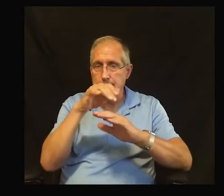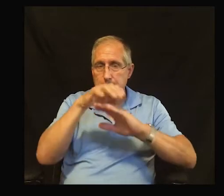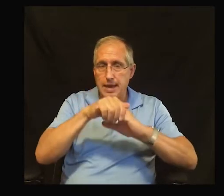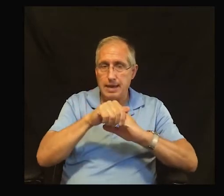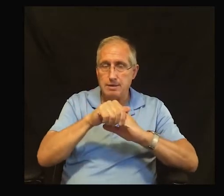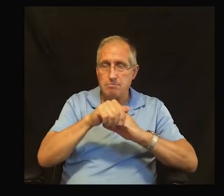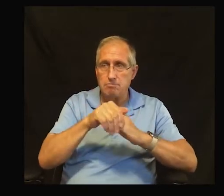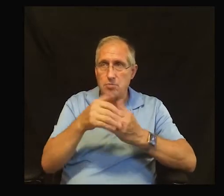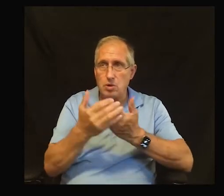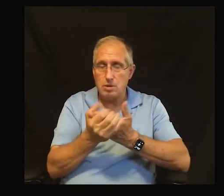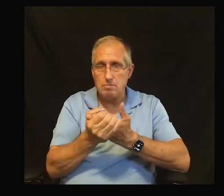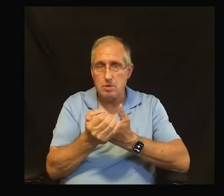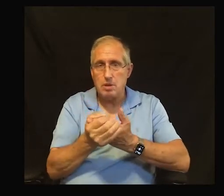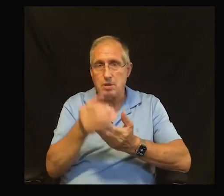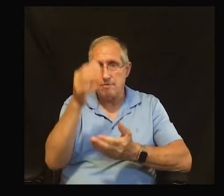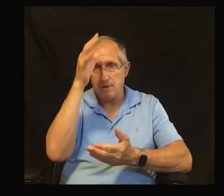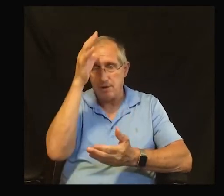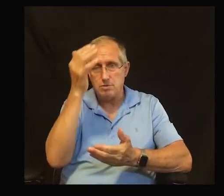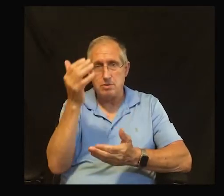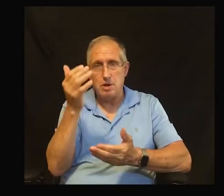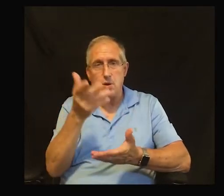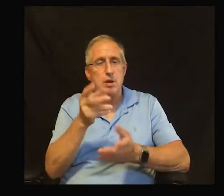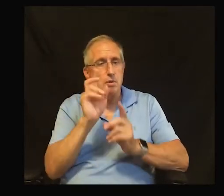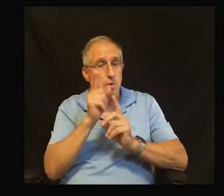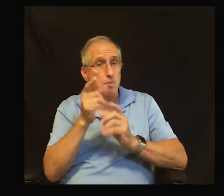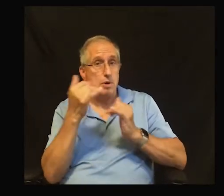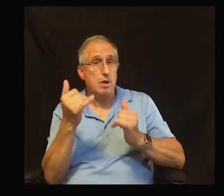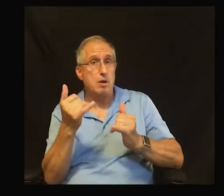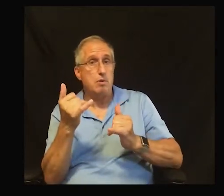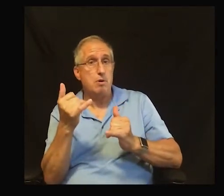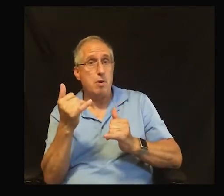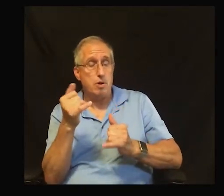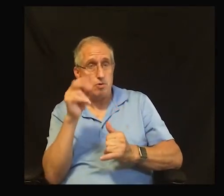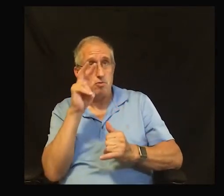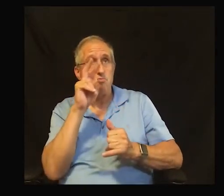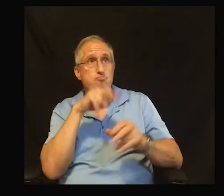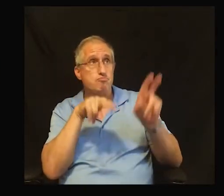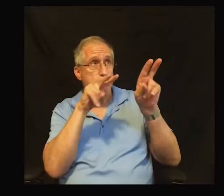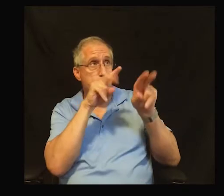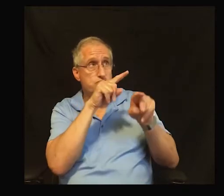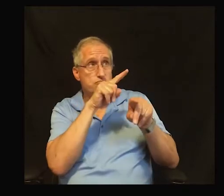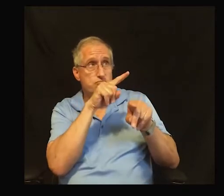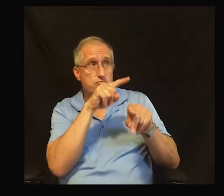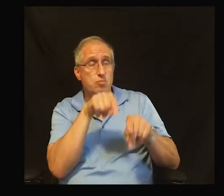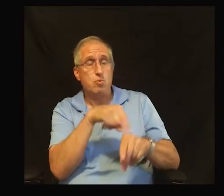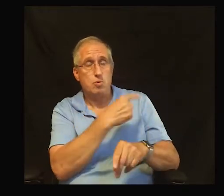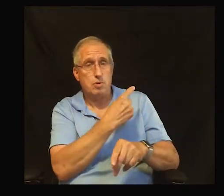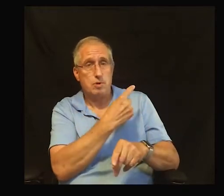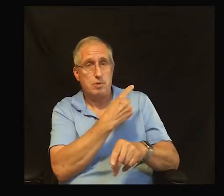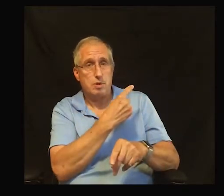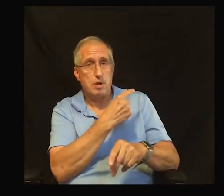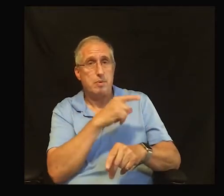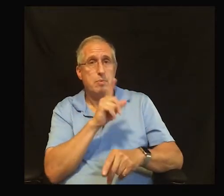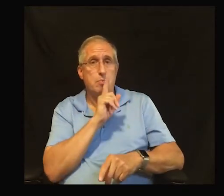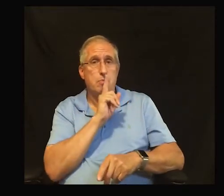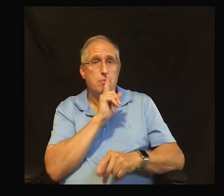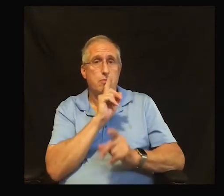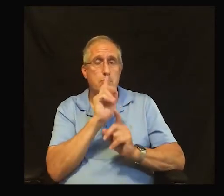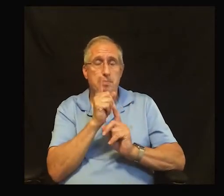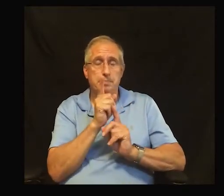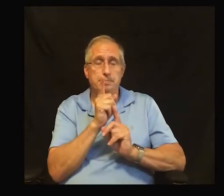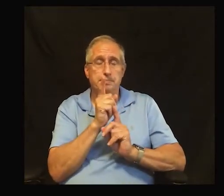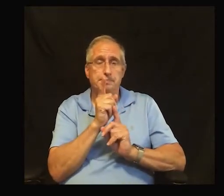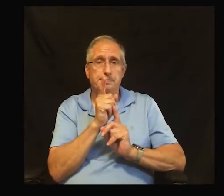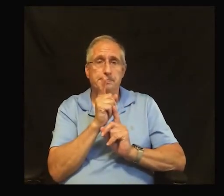child's hand resting in that father's hand. I want you to just take a moment right now, and I want you to look at it. I'm actually just going to be quiet for just a moment,